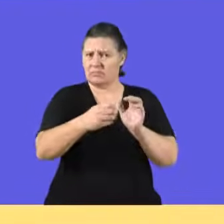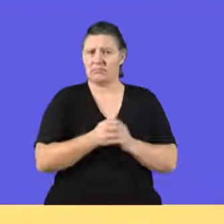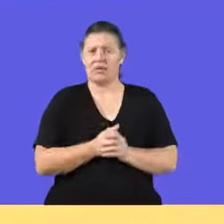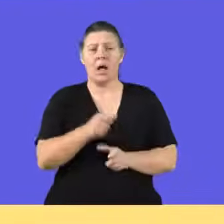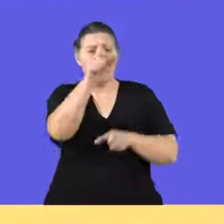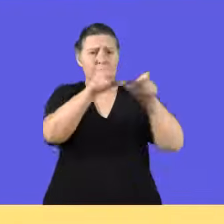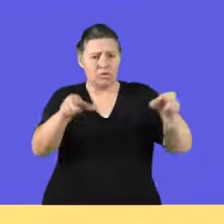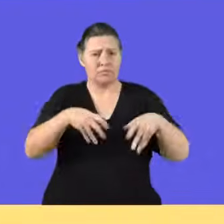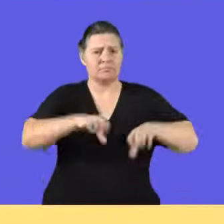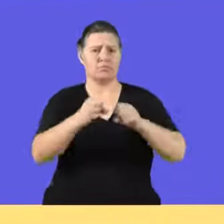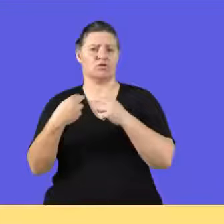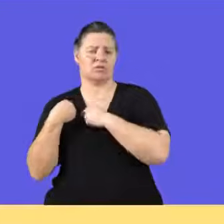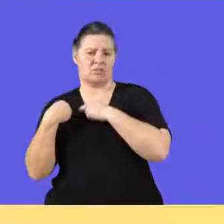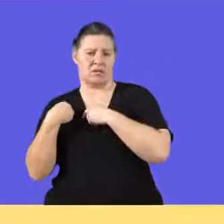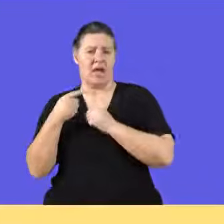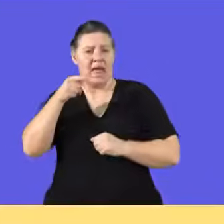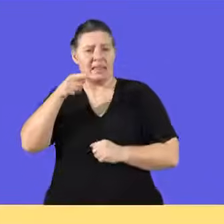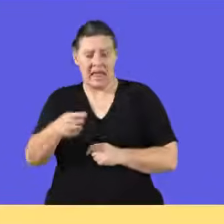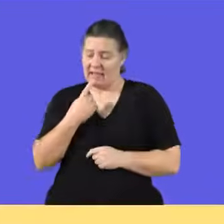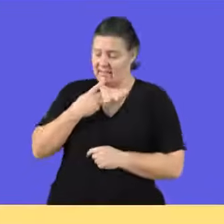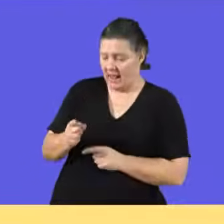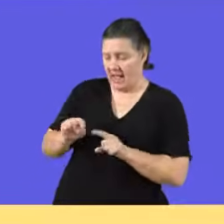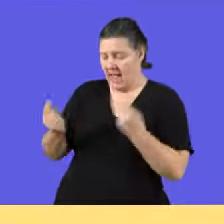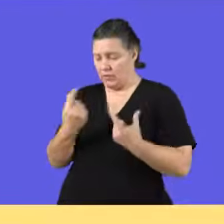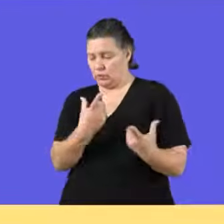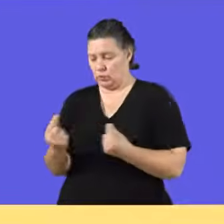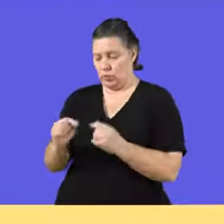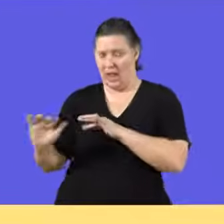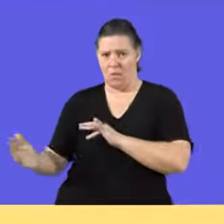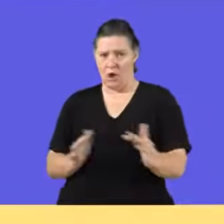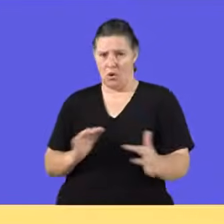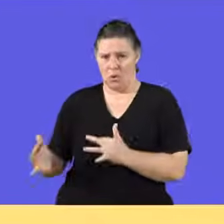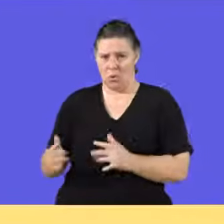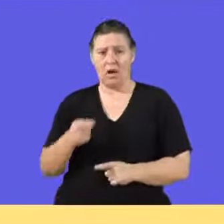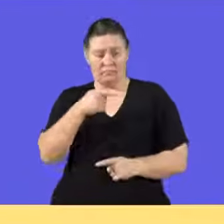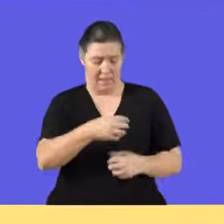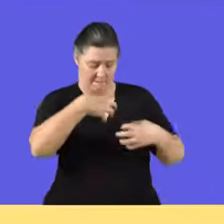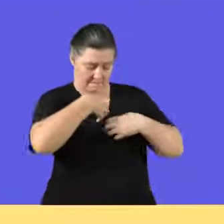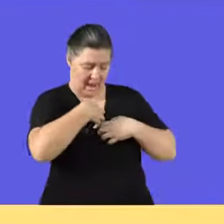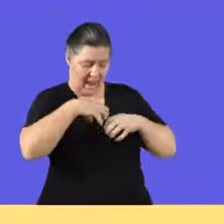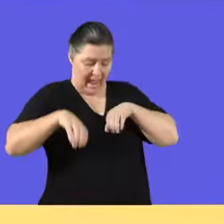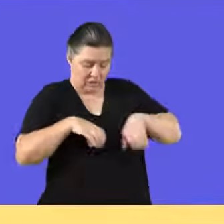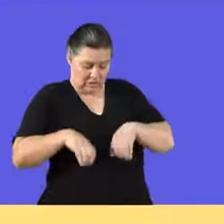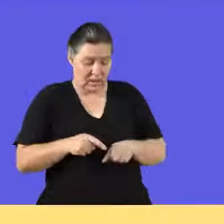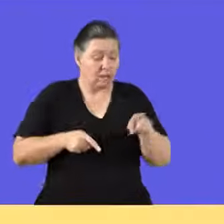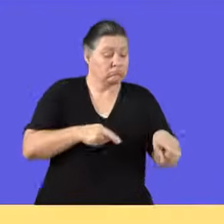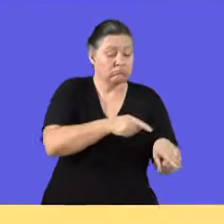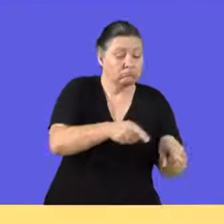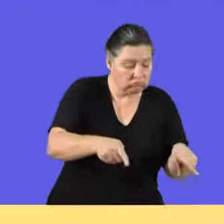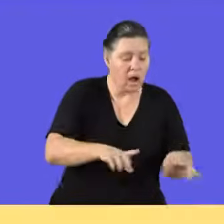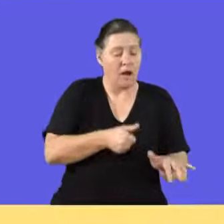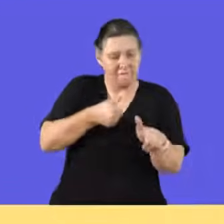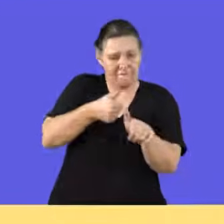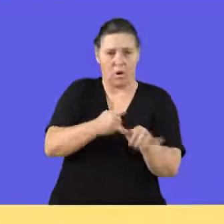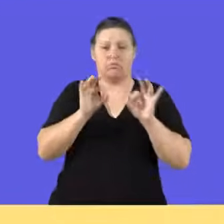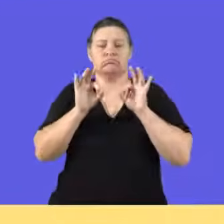you look at leadership, the people that have the responsibility of directing the action to others need to ensure that their own actions and those of the